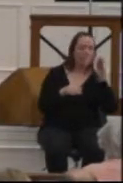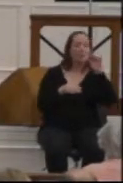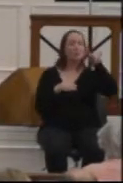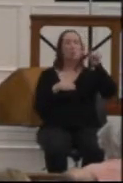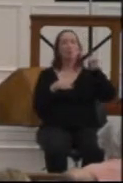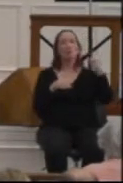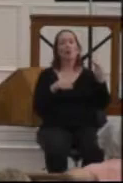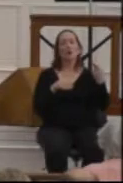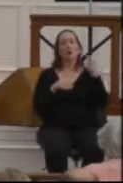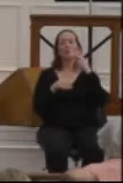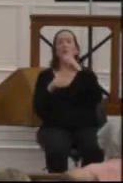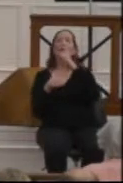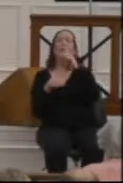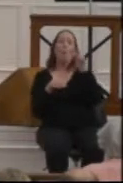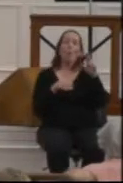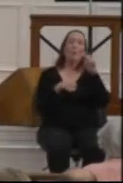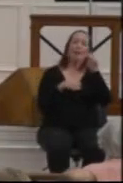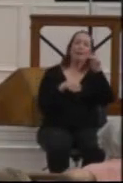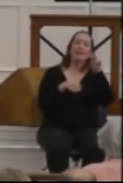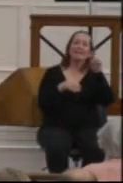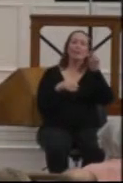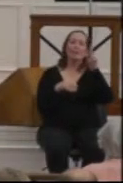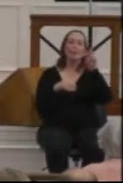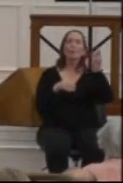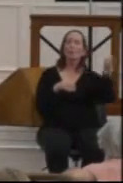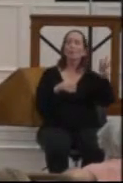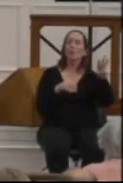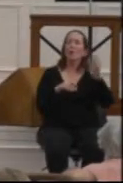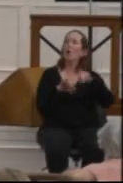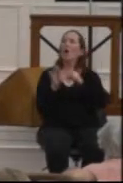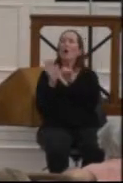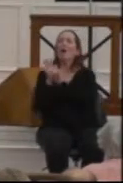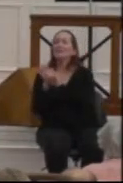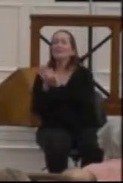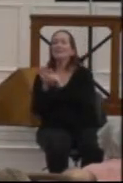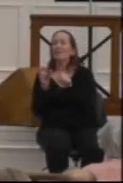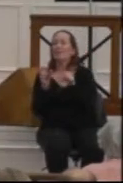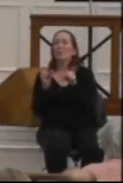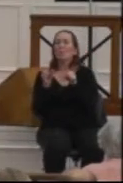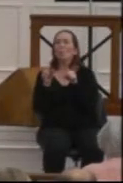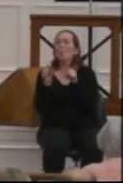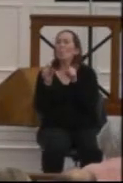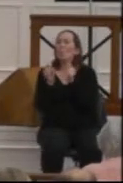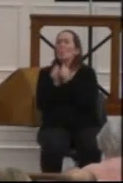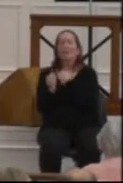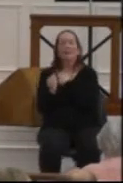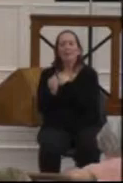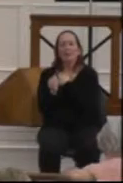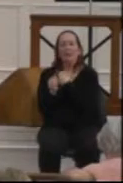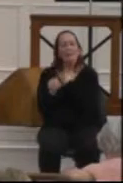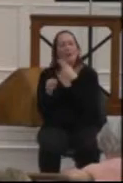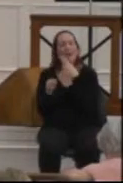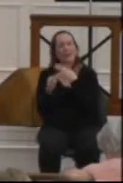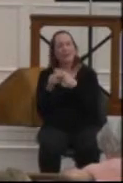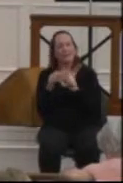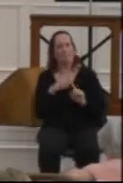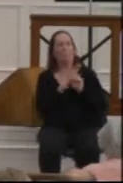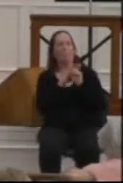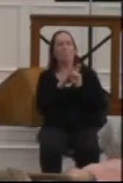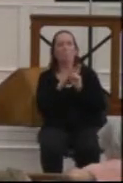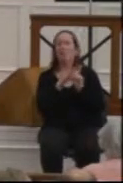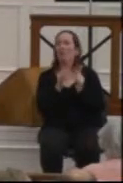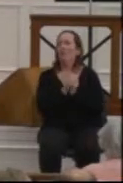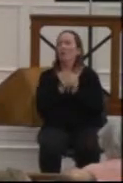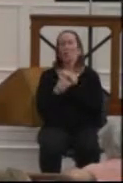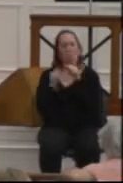Tim got the better looks. They're all identified with me. My name comes up